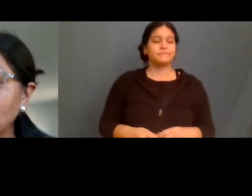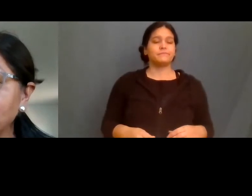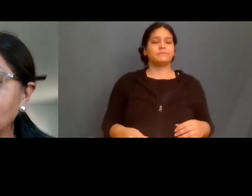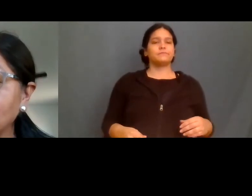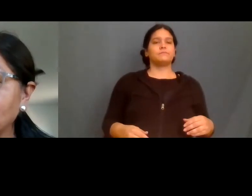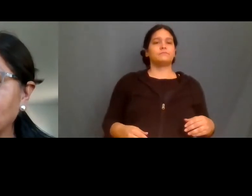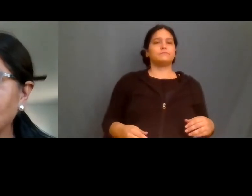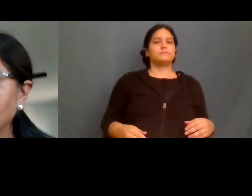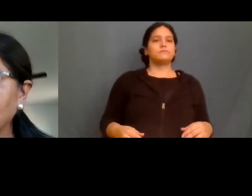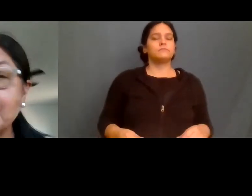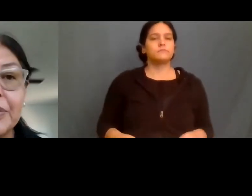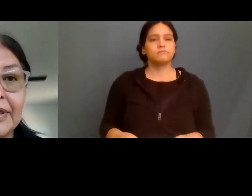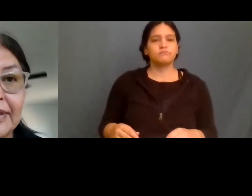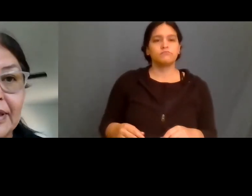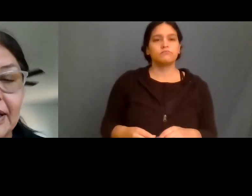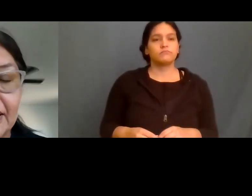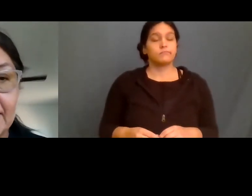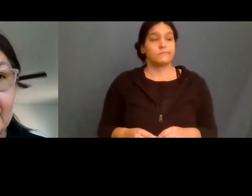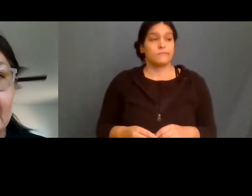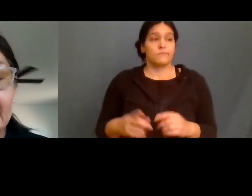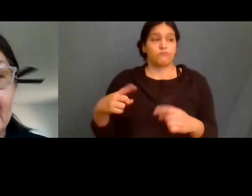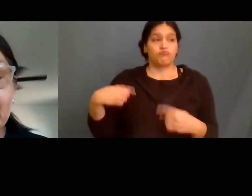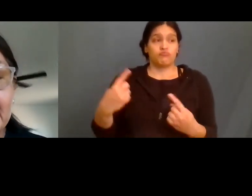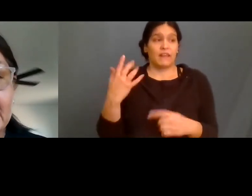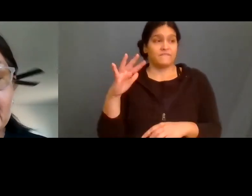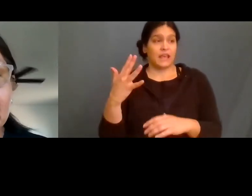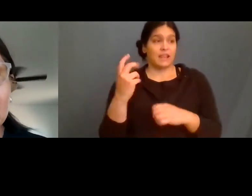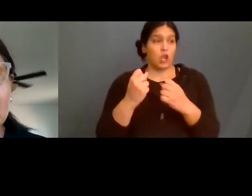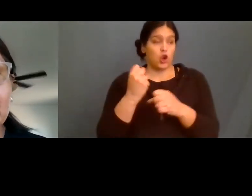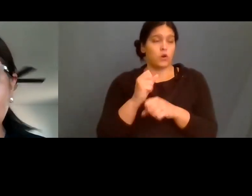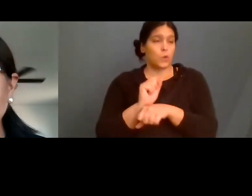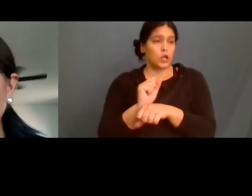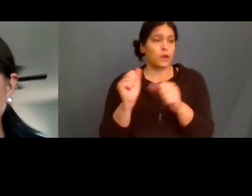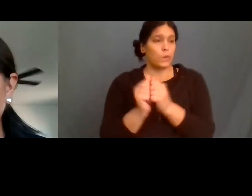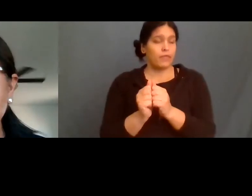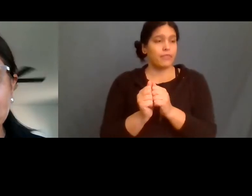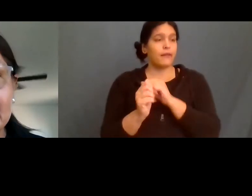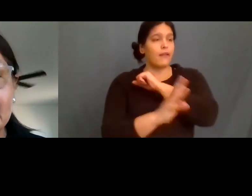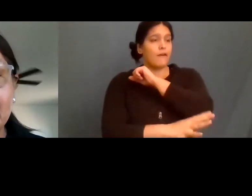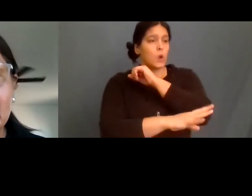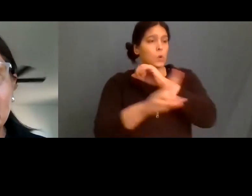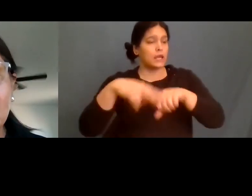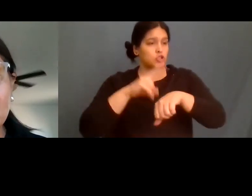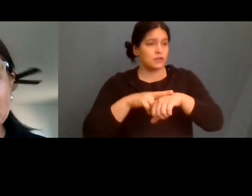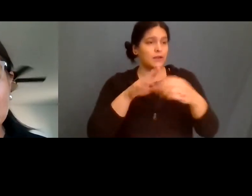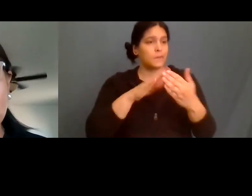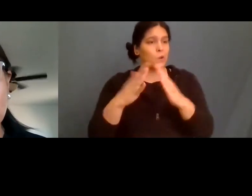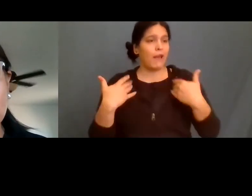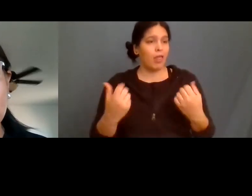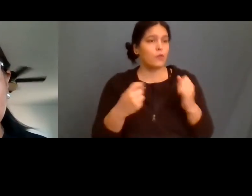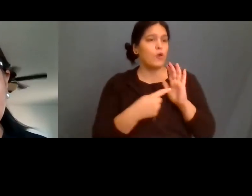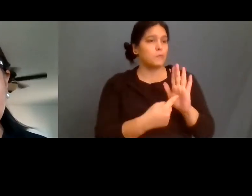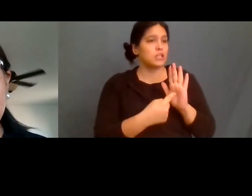This is my 5th year working with Navajo Nation Community Health Representative. I'm a